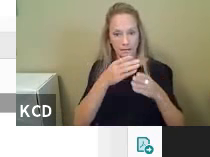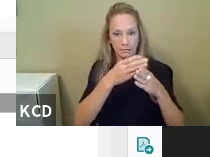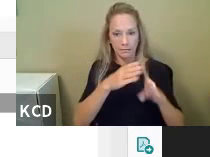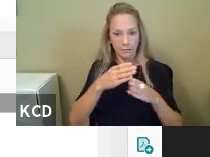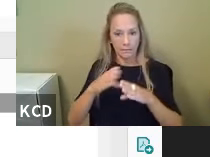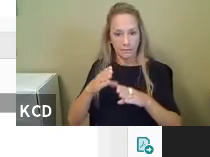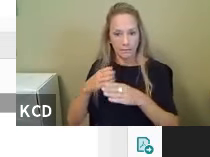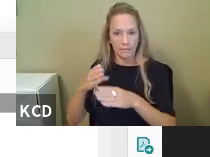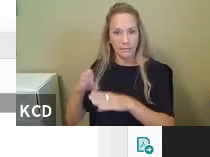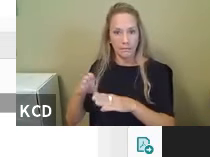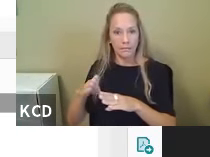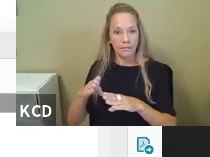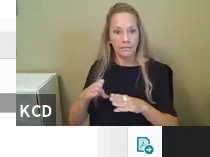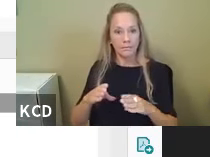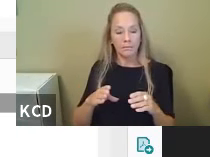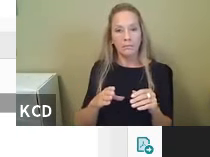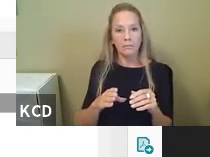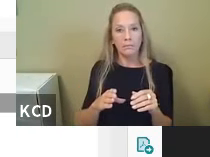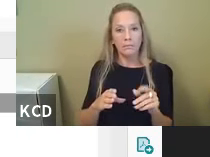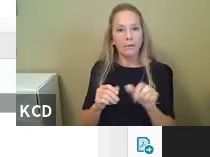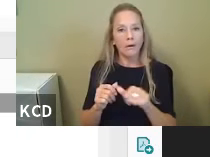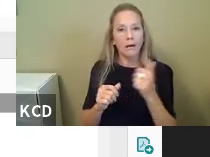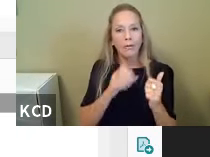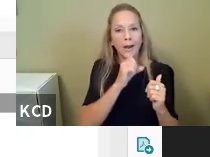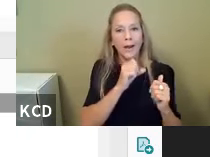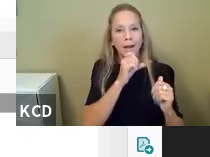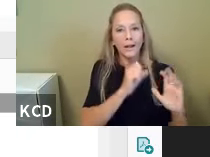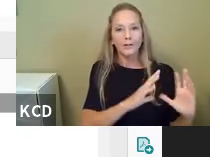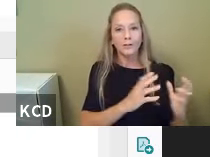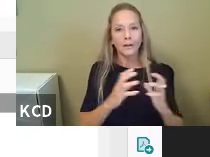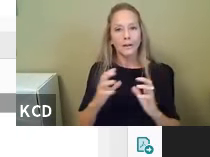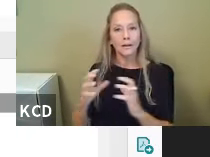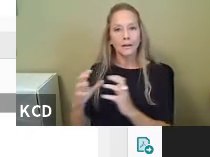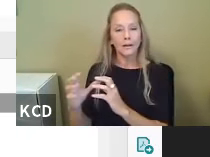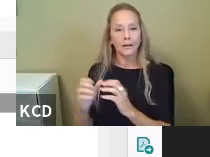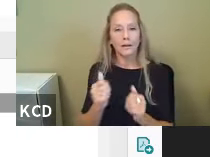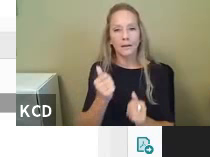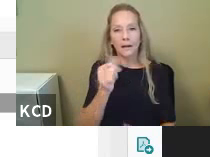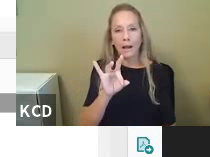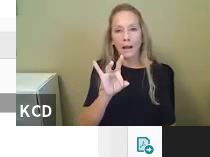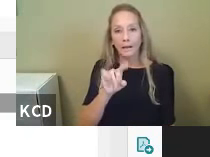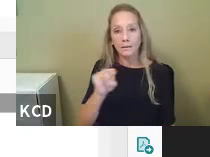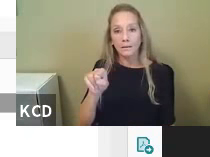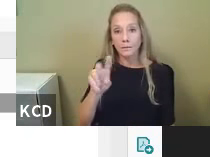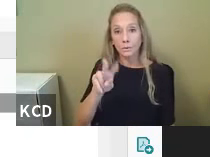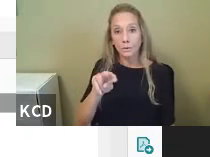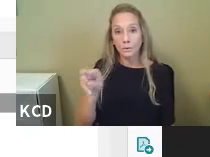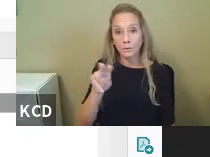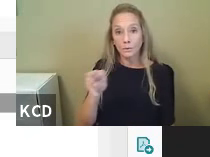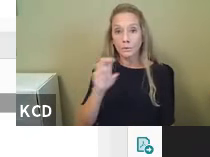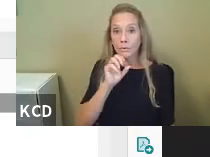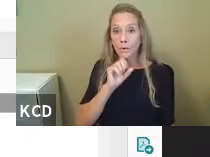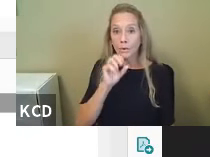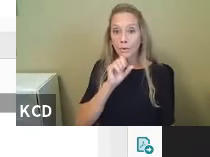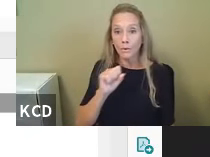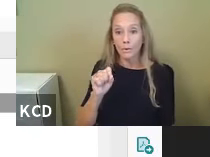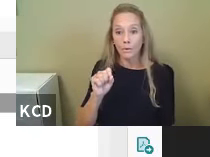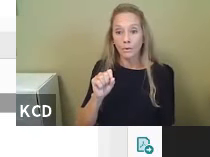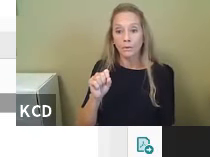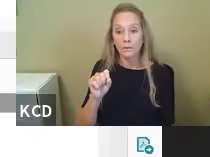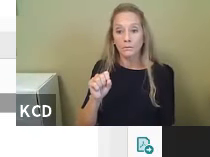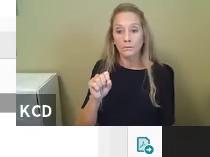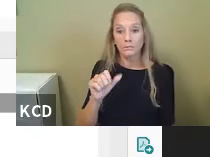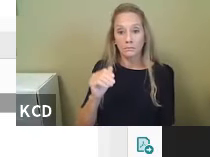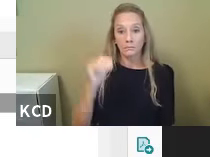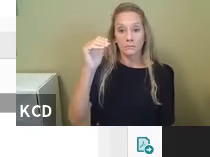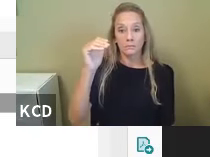to all of the other age categories, and you look at the 18 to 22-year-olds on the top there,